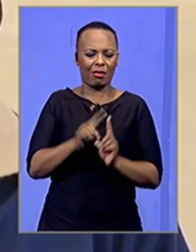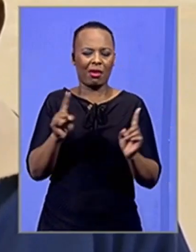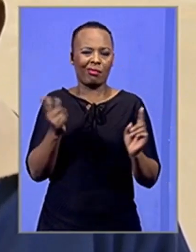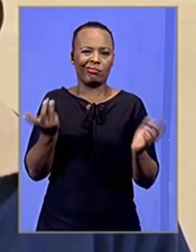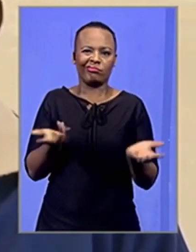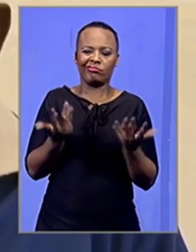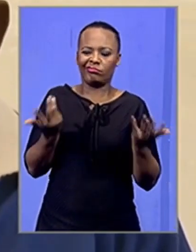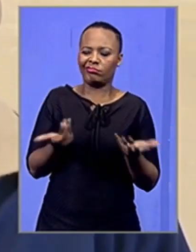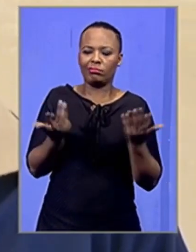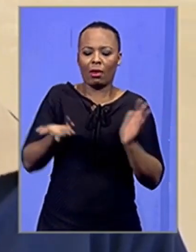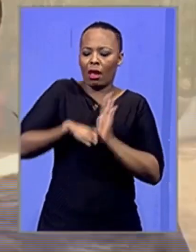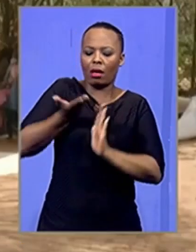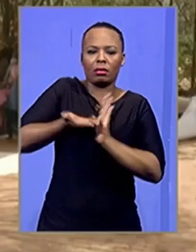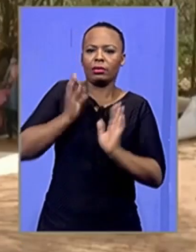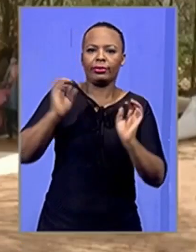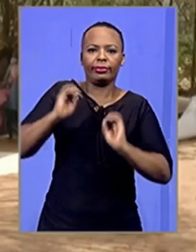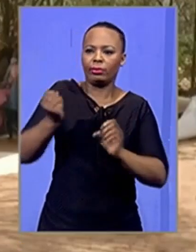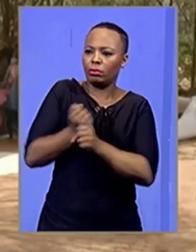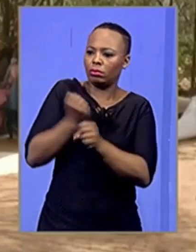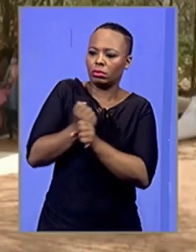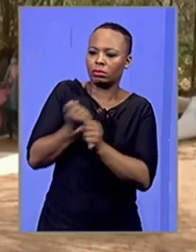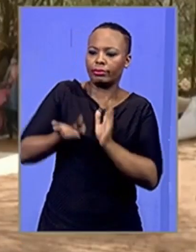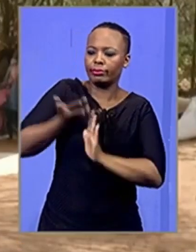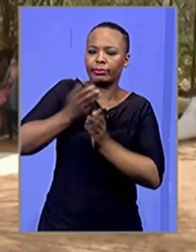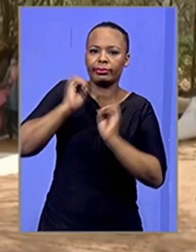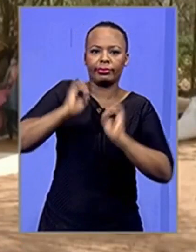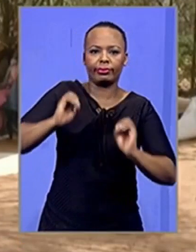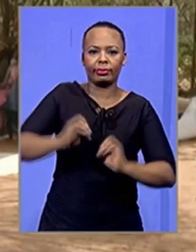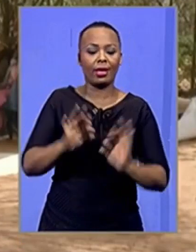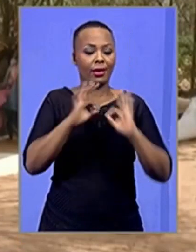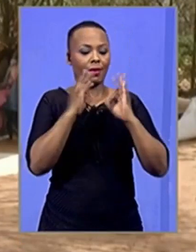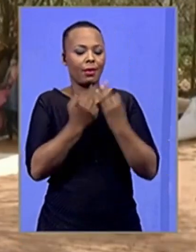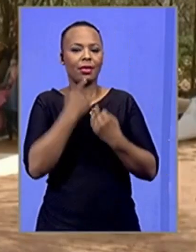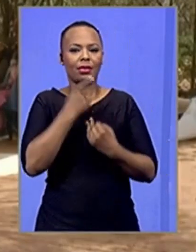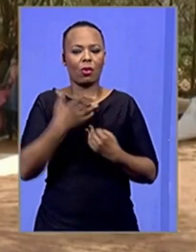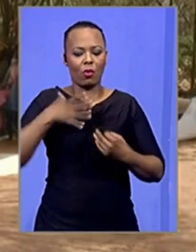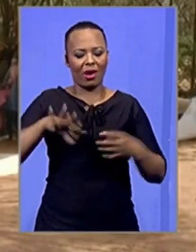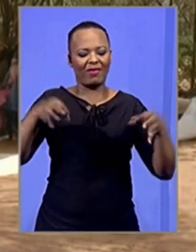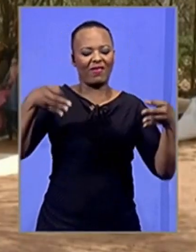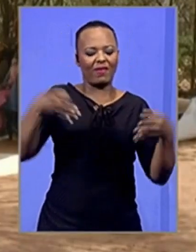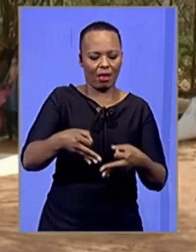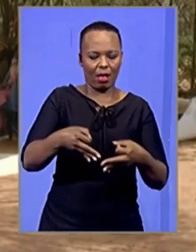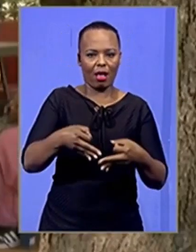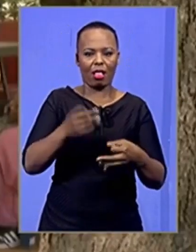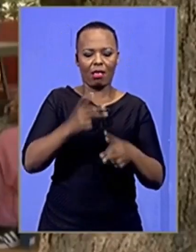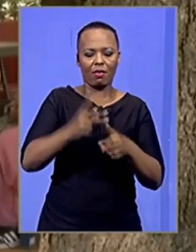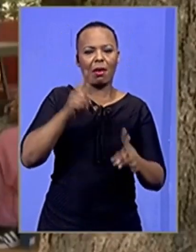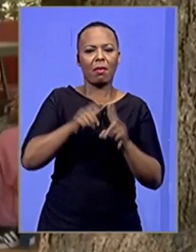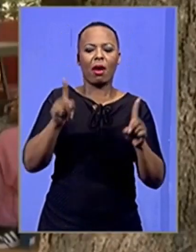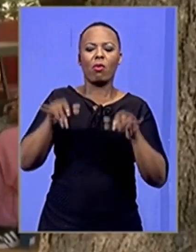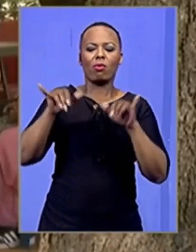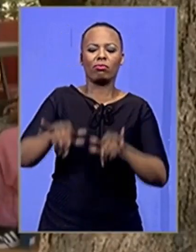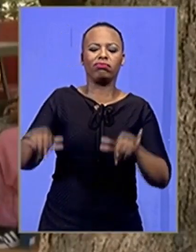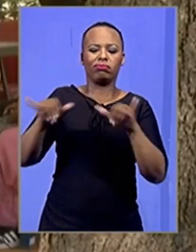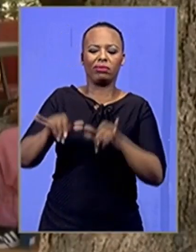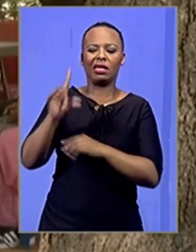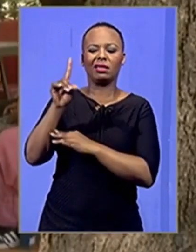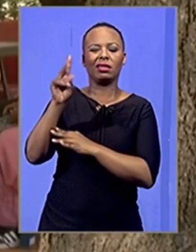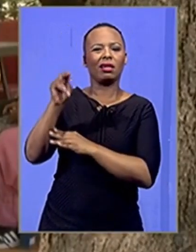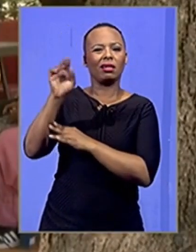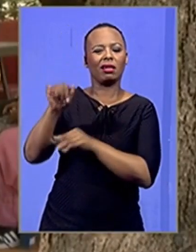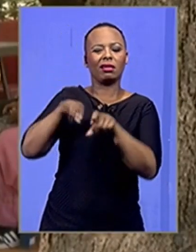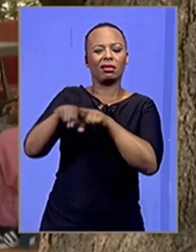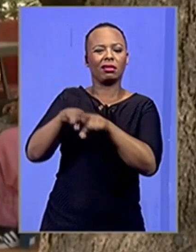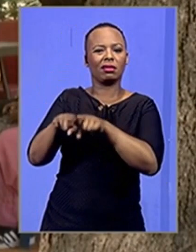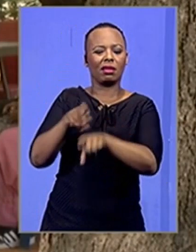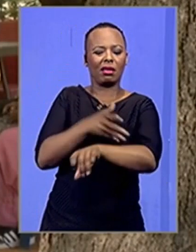bona se ba se dira ba lapa ba re ba nyaka go boloka motheo gore ba hwetse khutšo moyeng e fela ba re ba boditše gore diteko tša madi